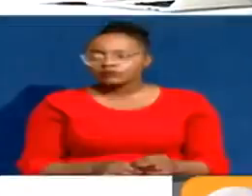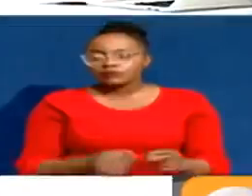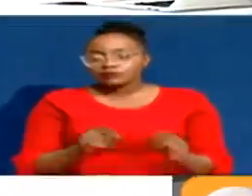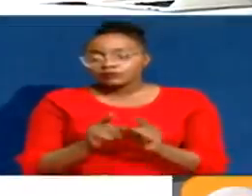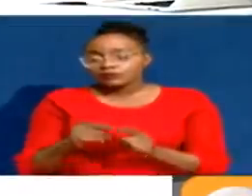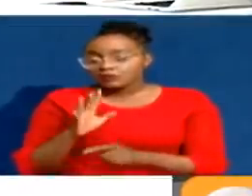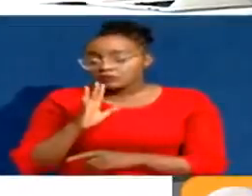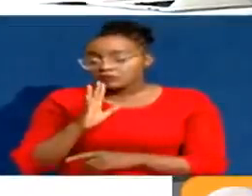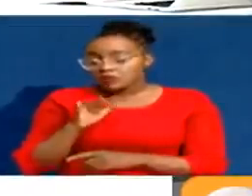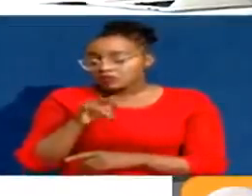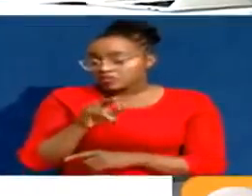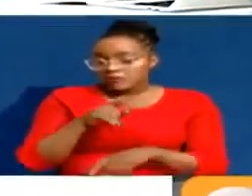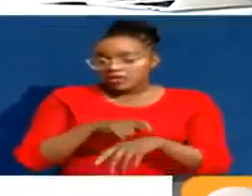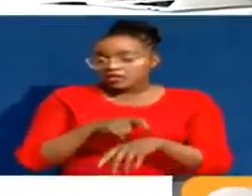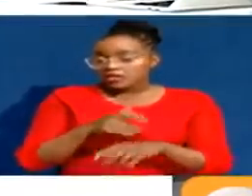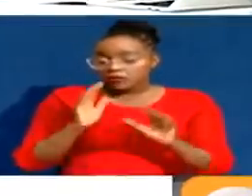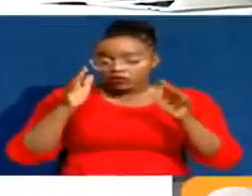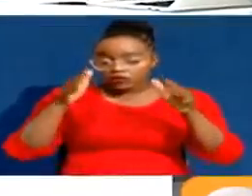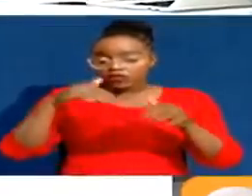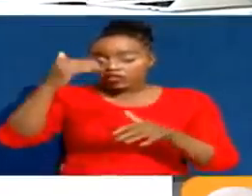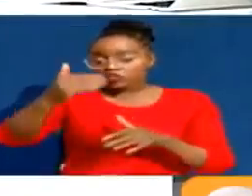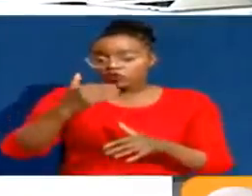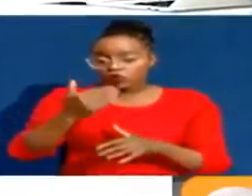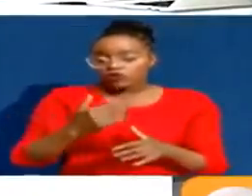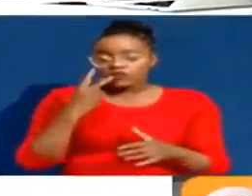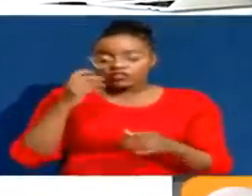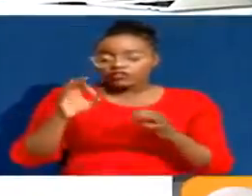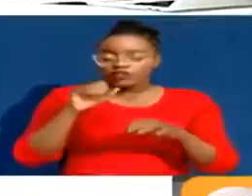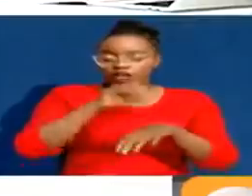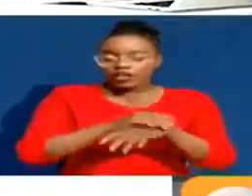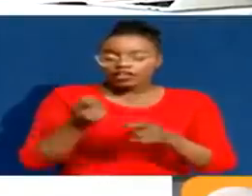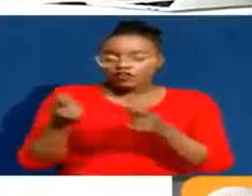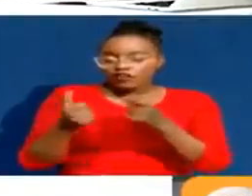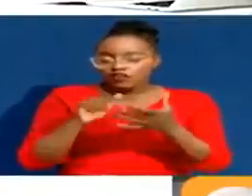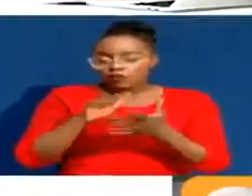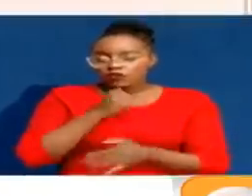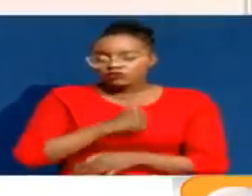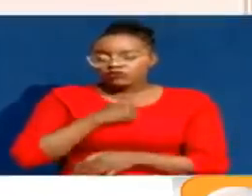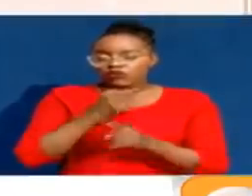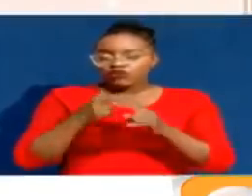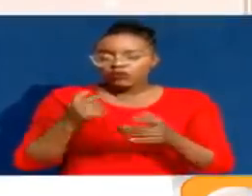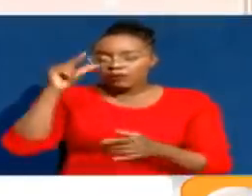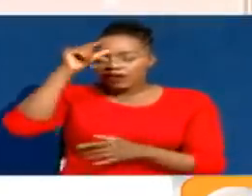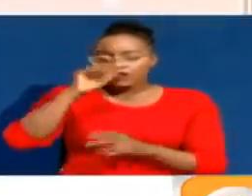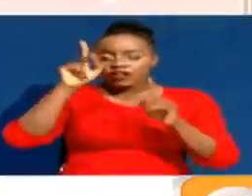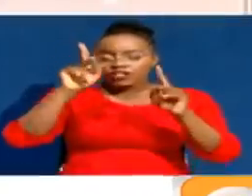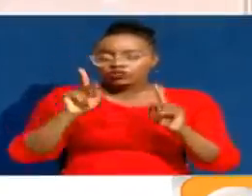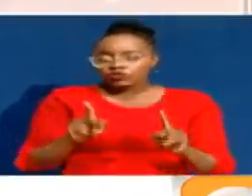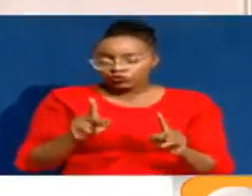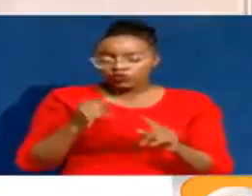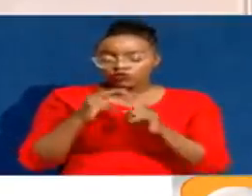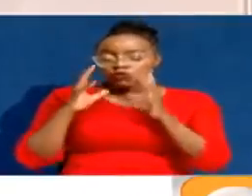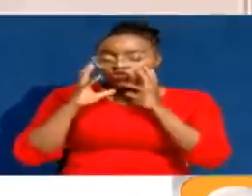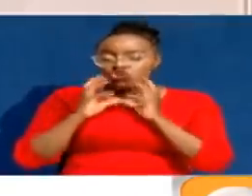his mind as when was ever focused. Let's see if we can get a few more here. We have one from the governor of Kisumu,